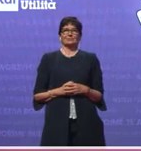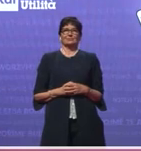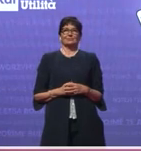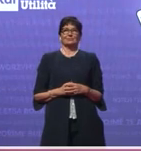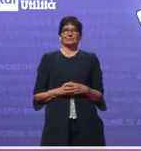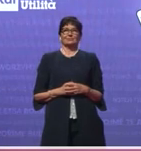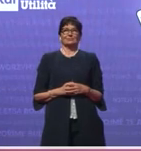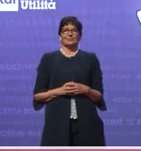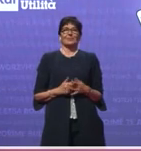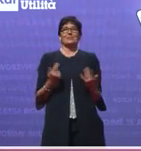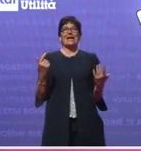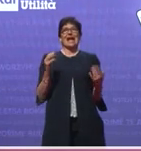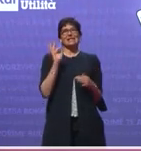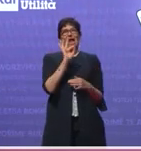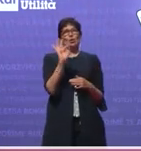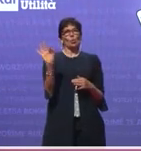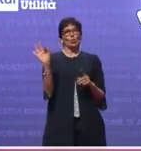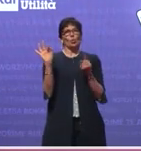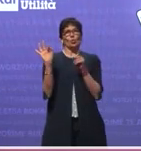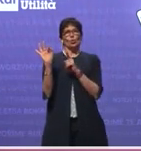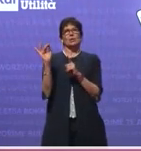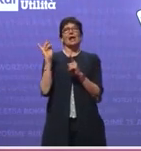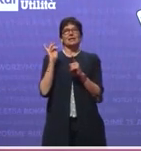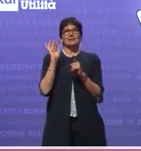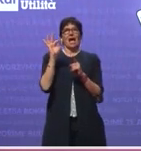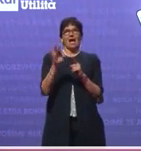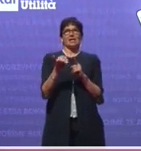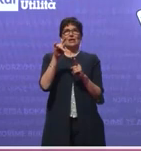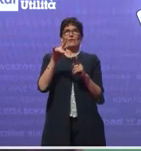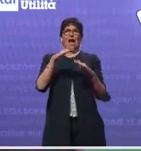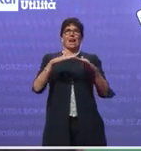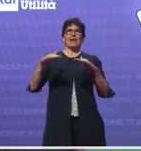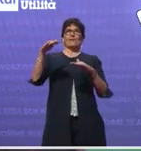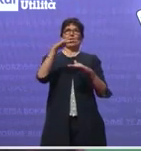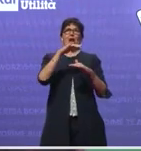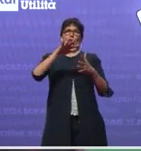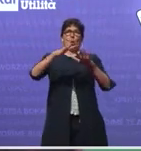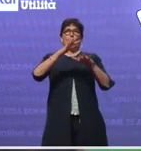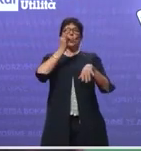beyond what AI scientists thought might be possible 10, 15 years ago.